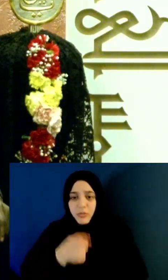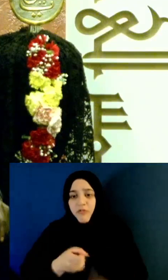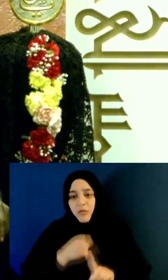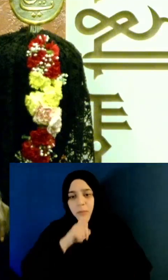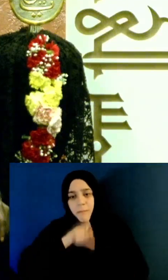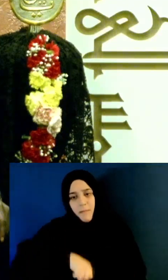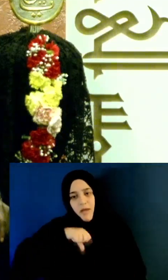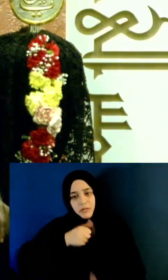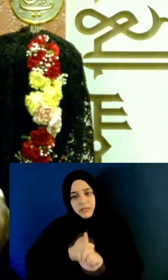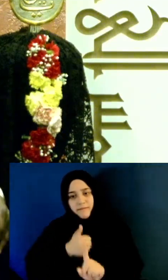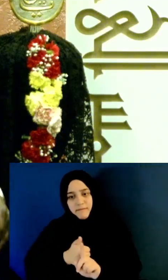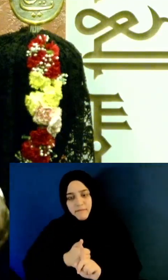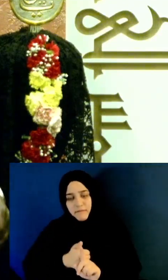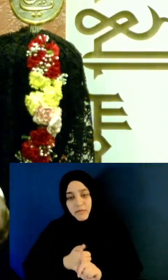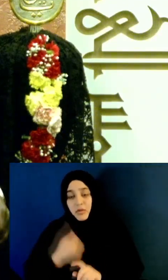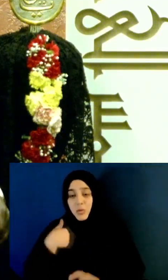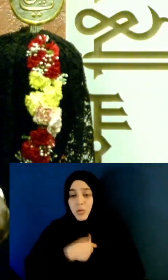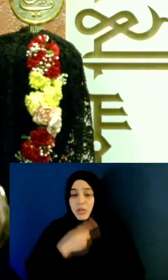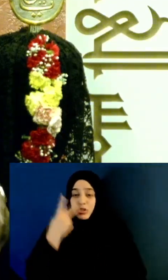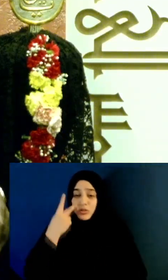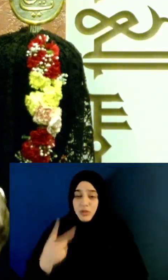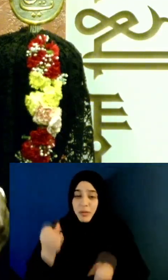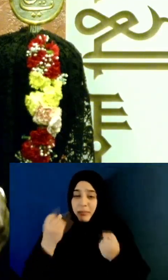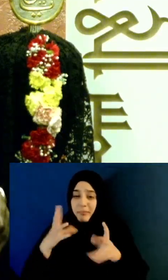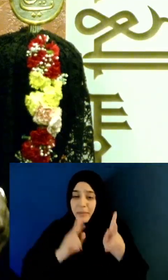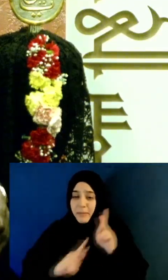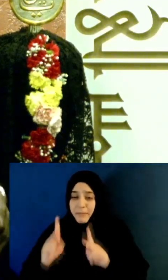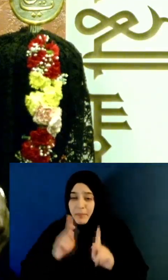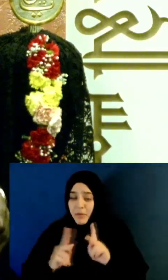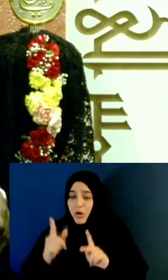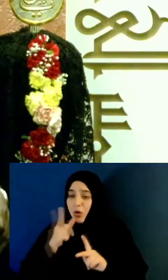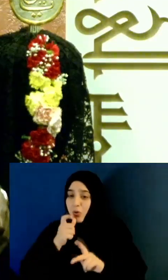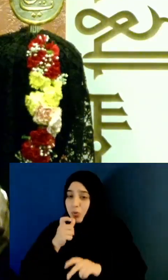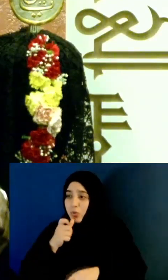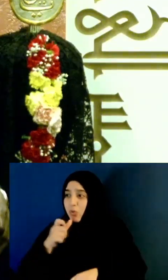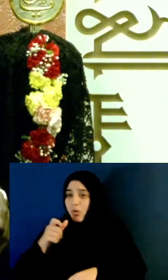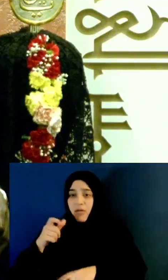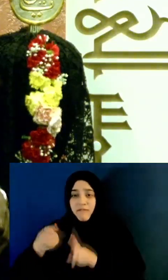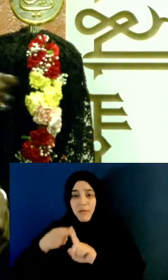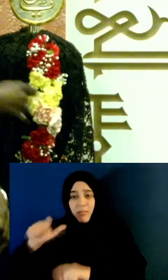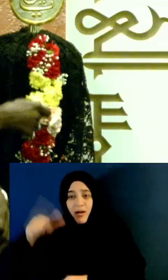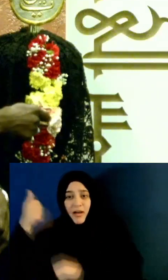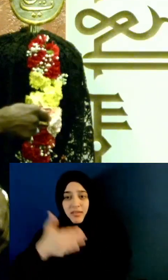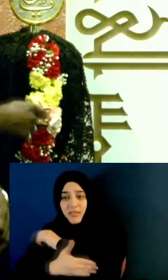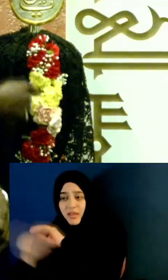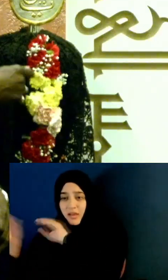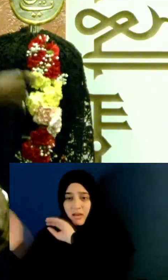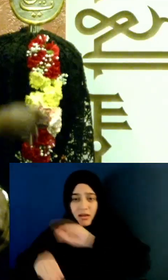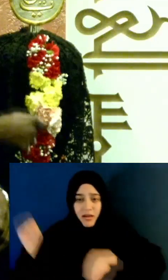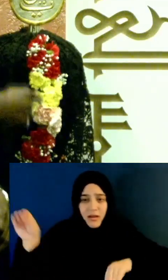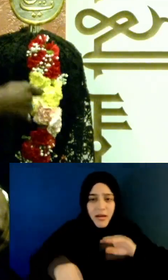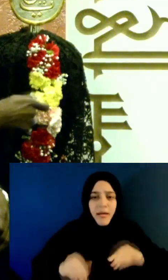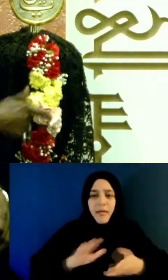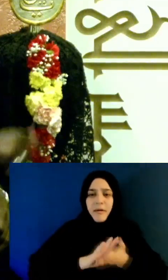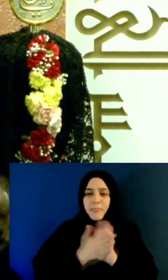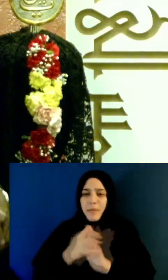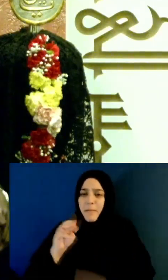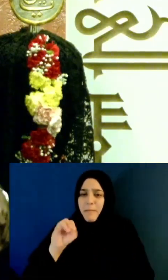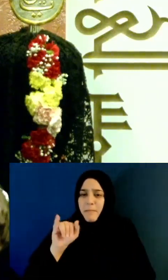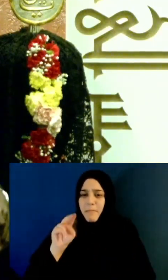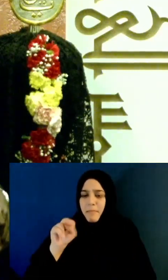saw immigrants becoming ministers of states. You can also be proud of being the lover of Ali.